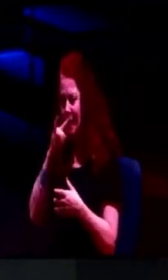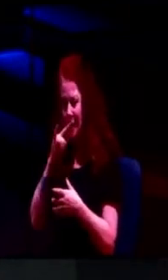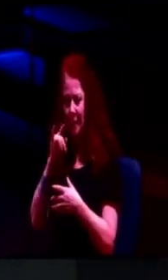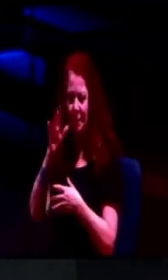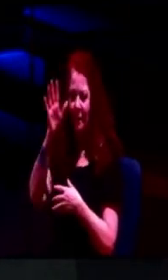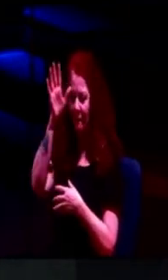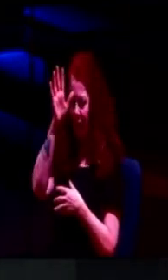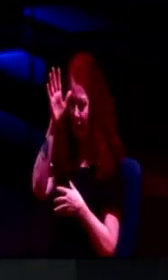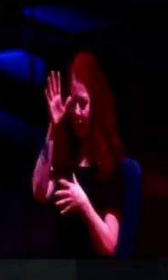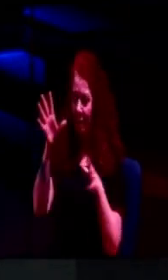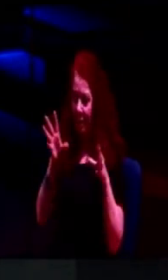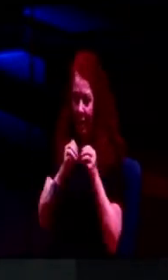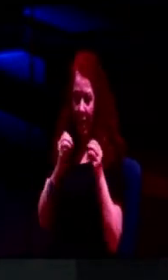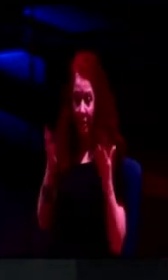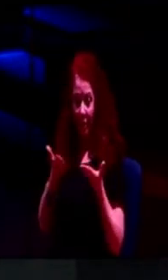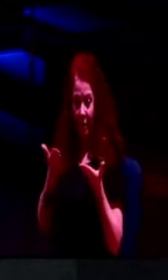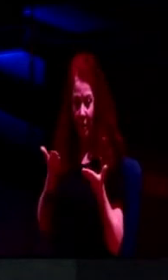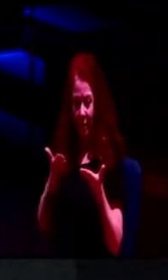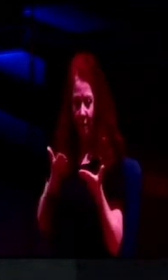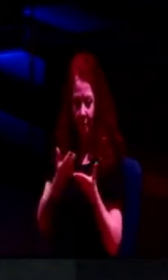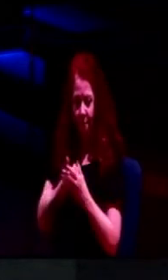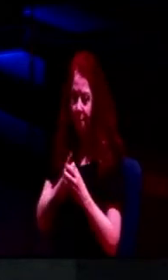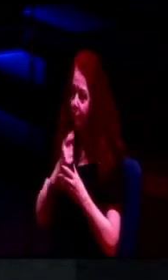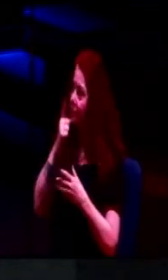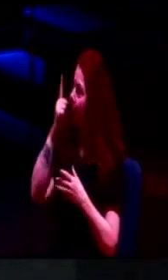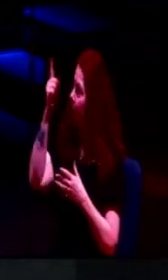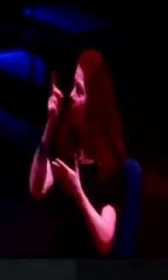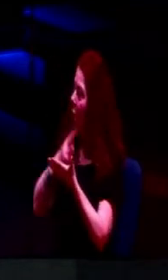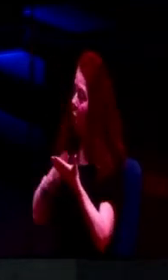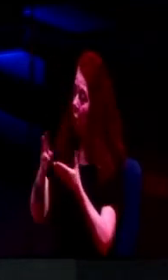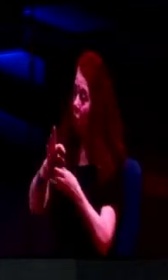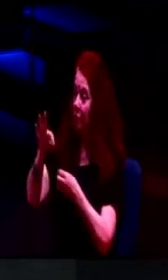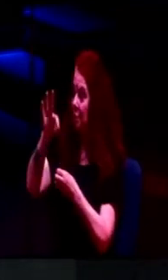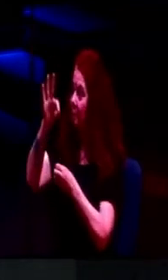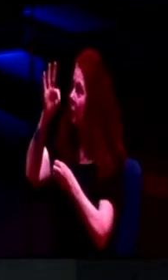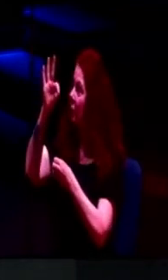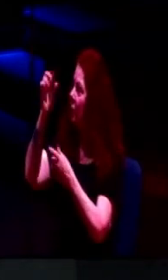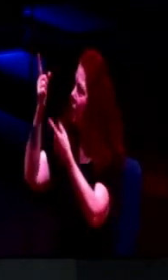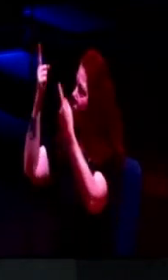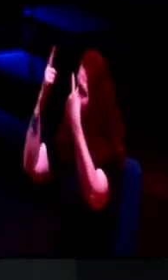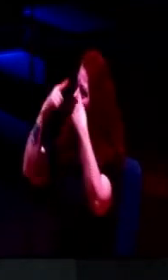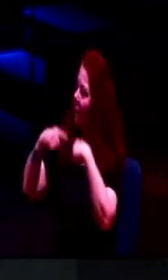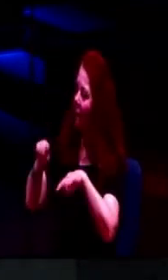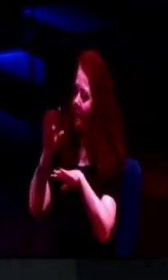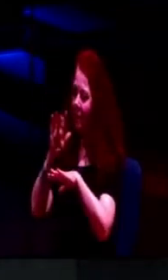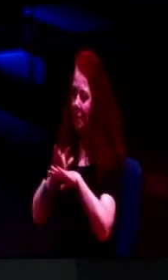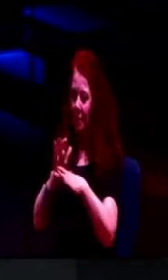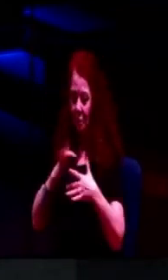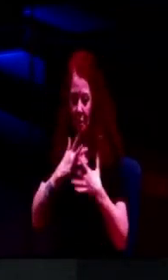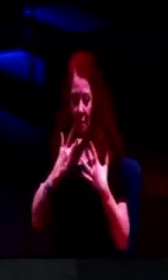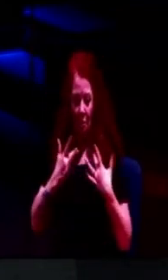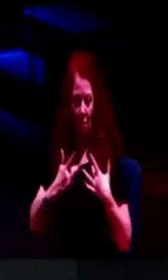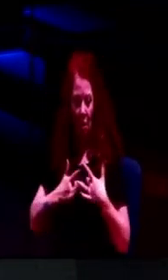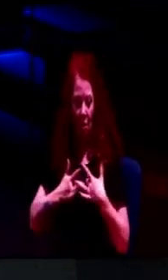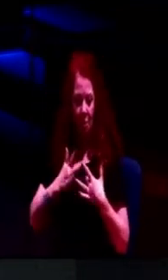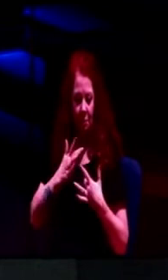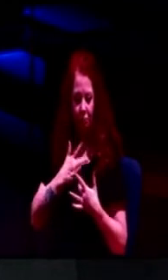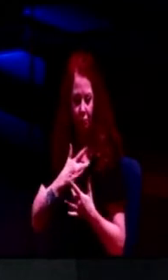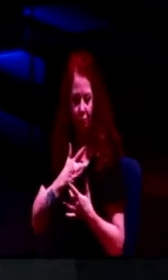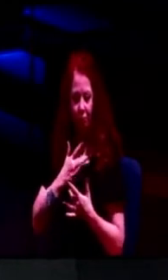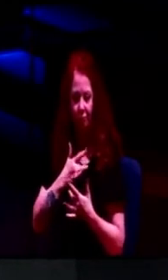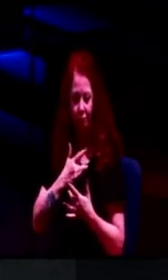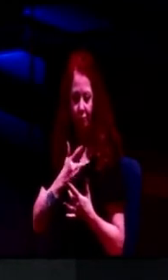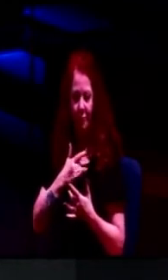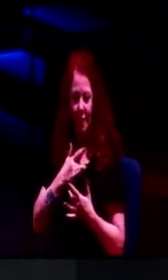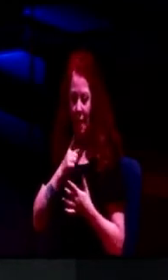here gathered in this place, God, that your Holy Spirit would move on their heart. And if there's somebody here that maybe in this, just even in the quietness